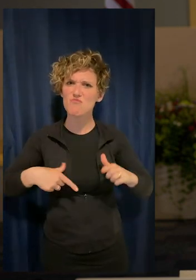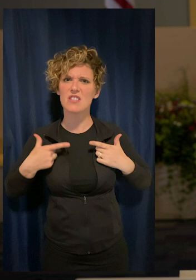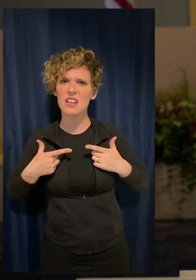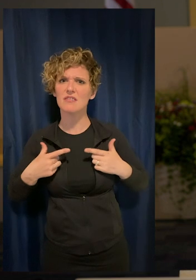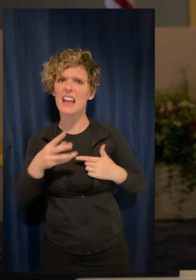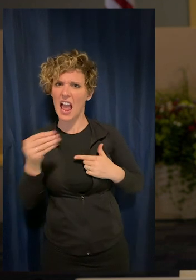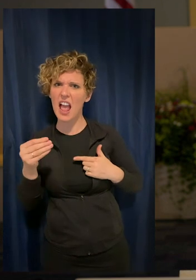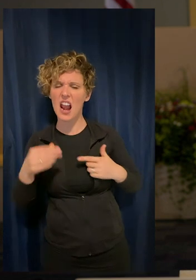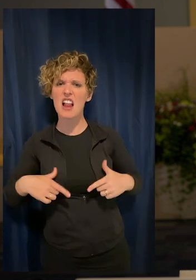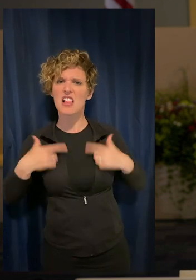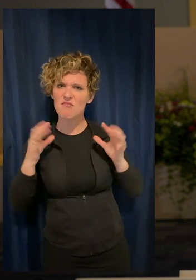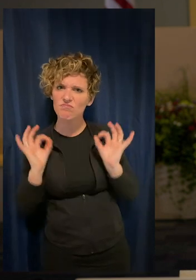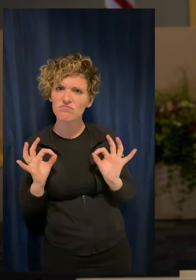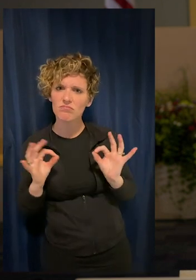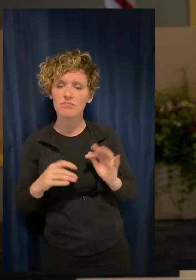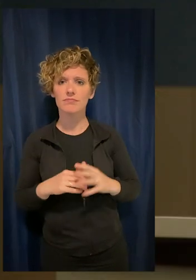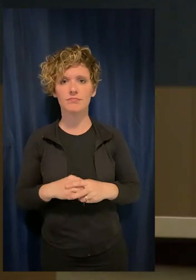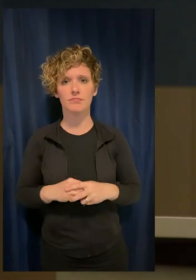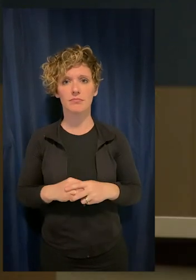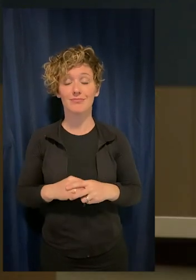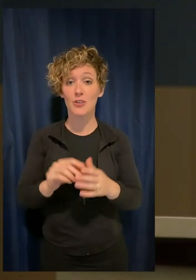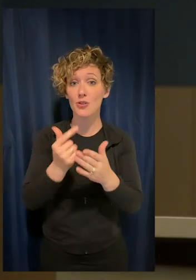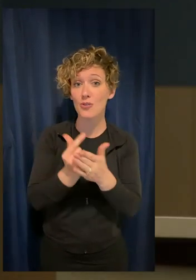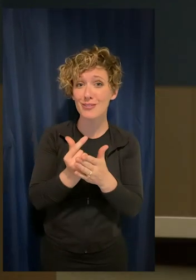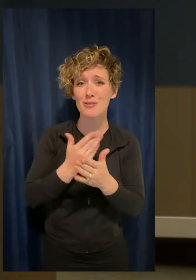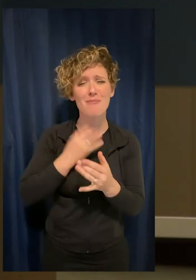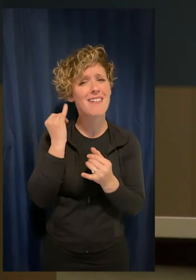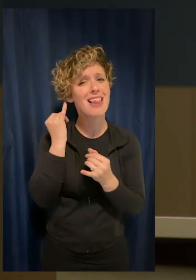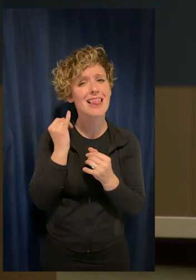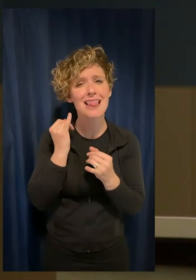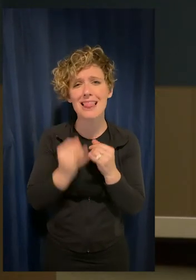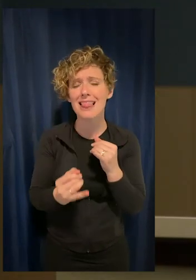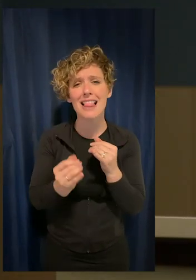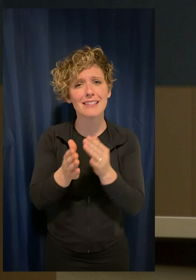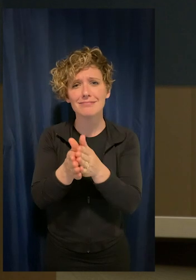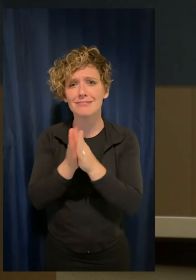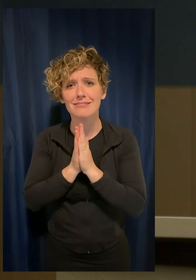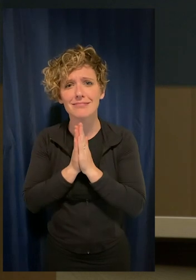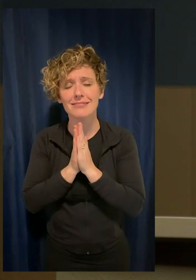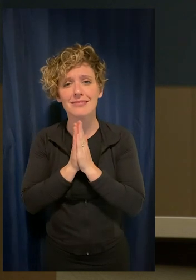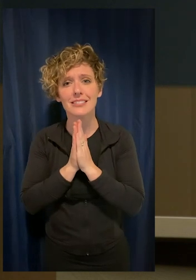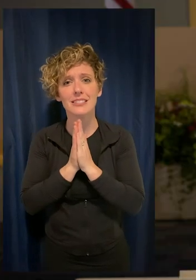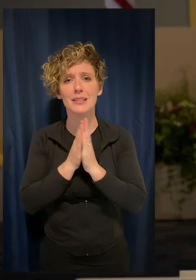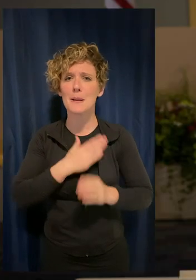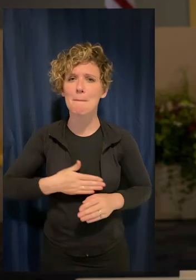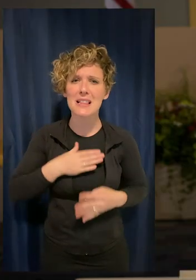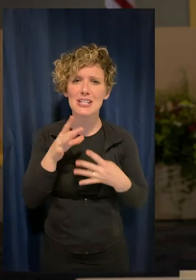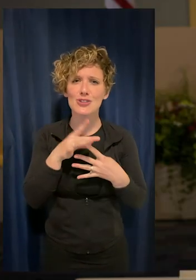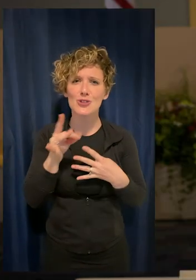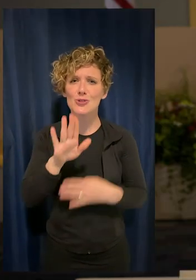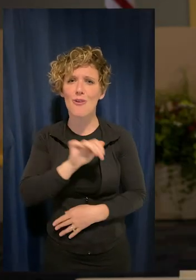Graduates, my final call to you in my final moments as your principal is this. Choose your attitude